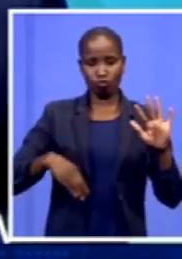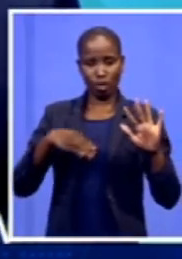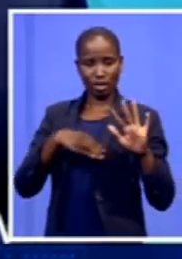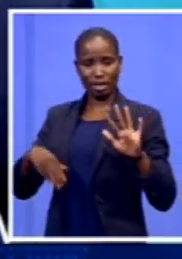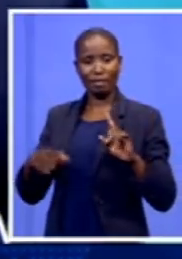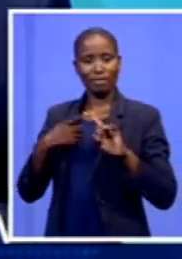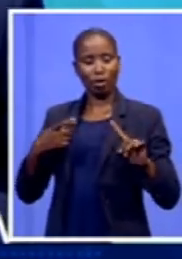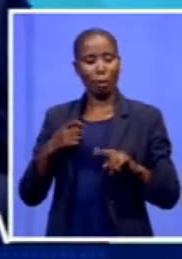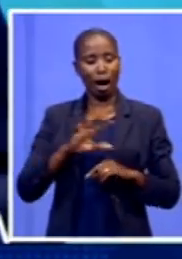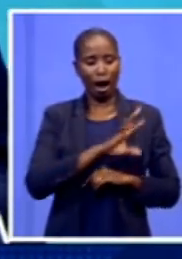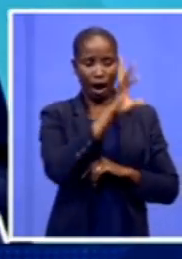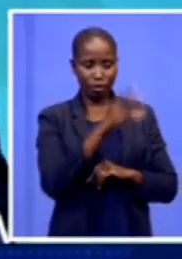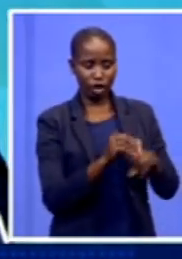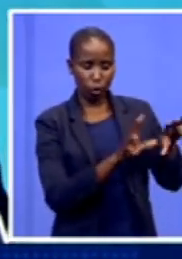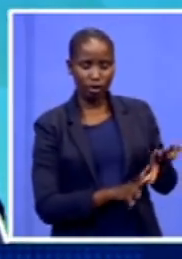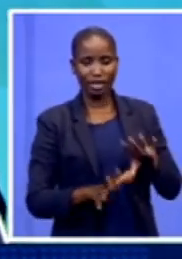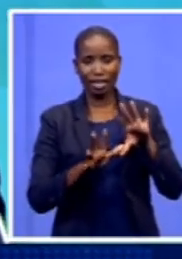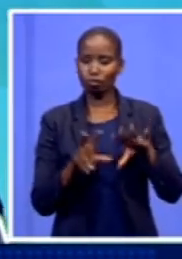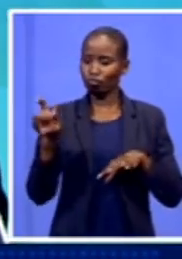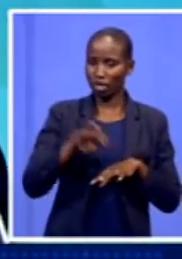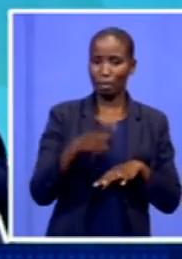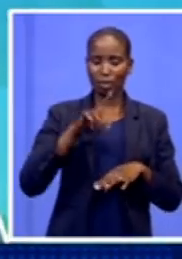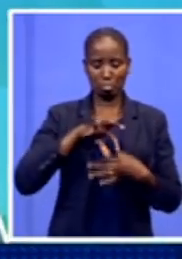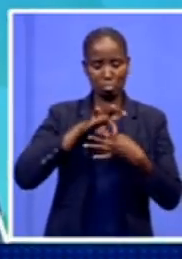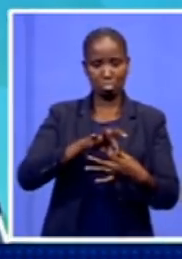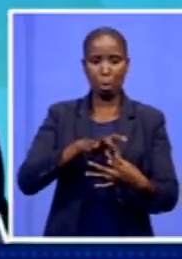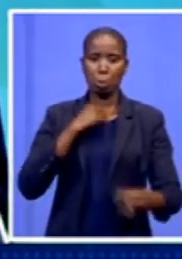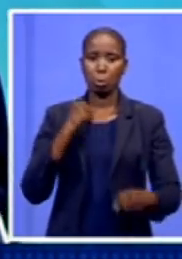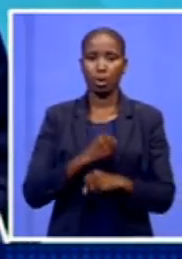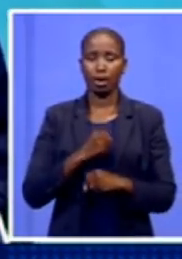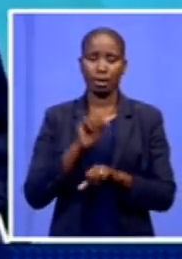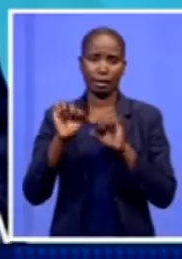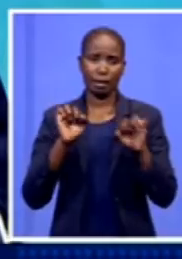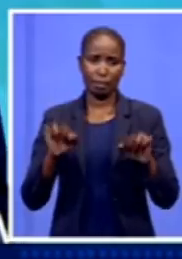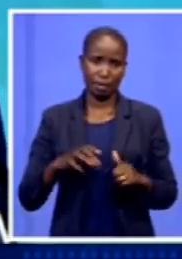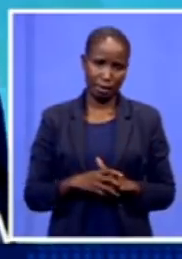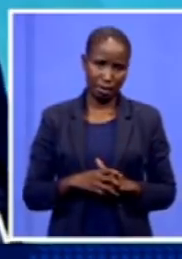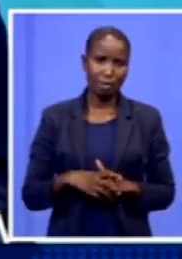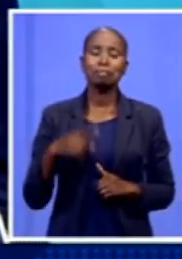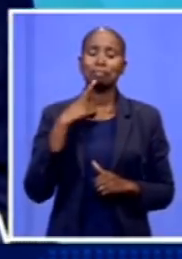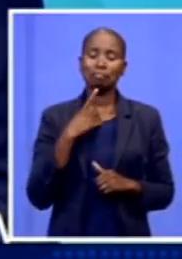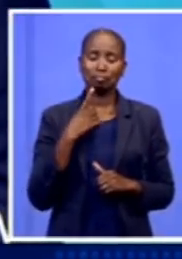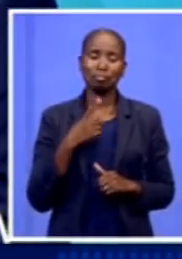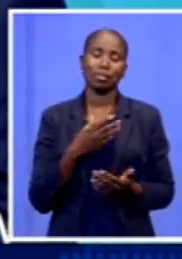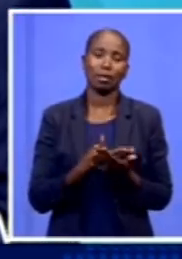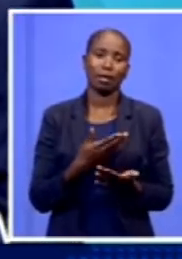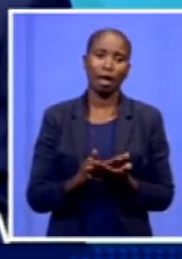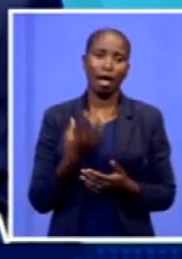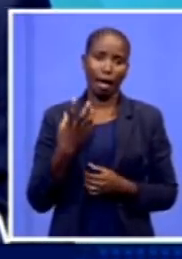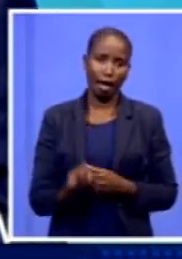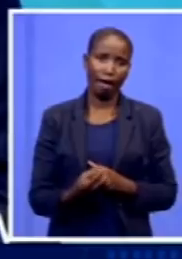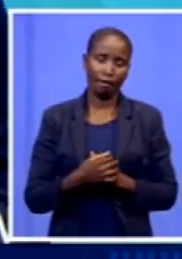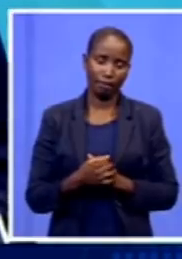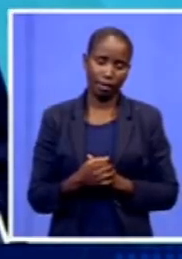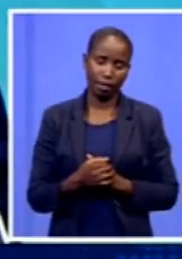their commitment and their work, so that they will have the ARN and